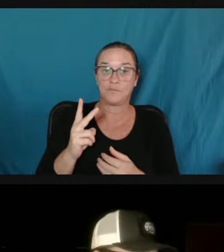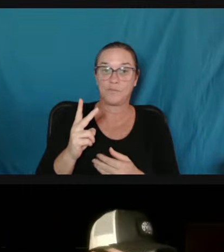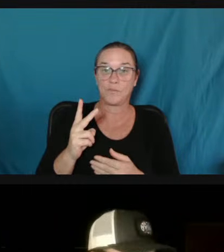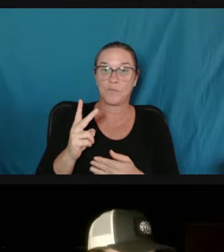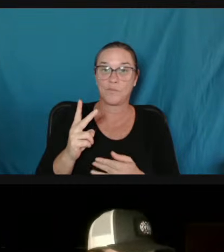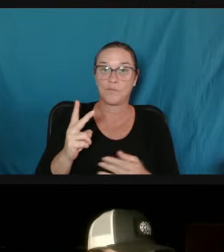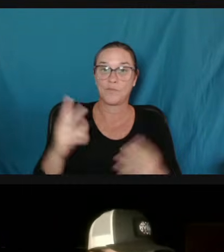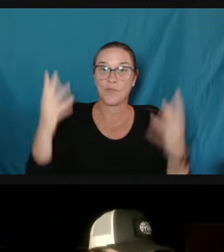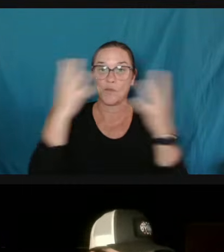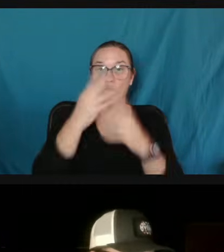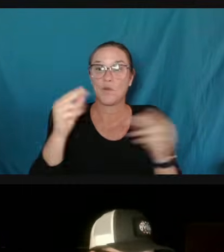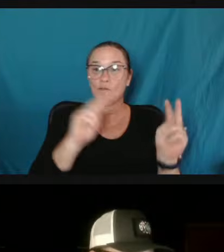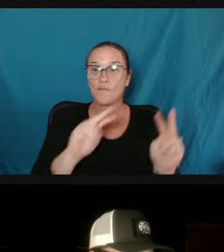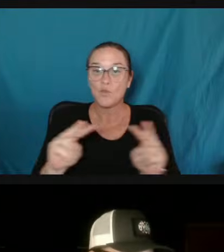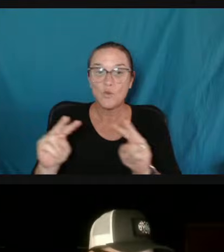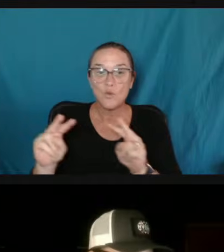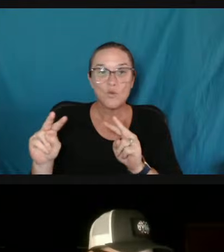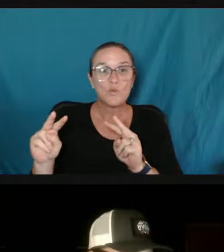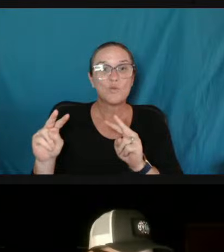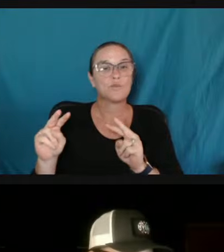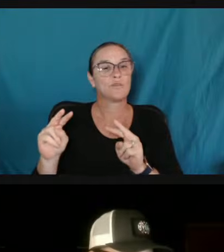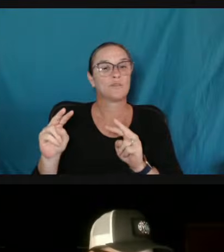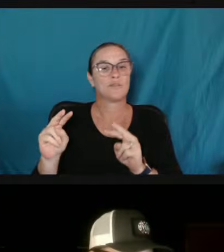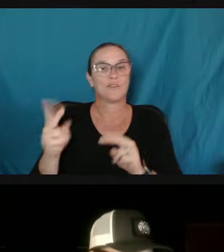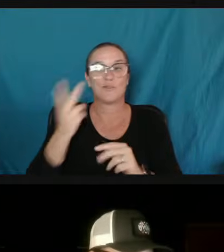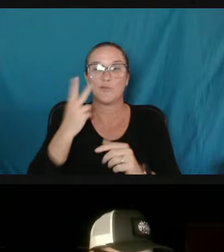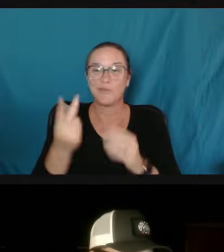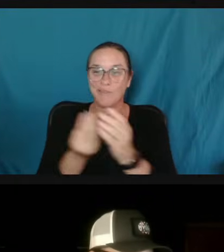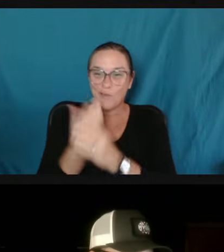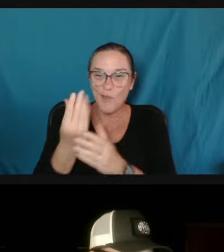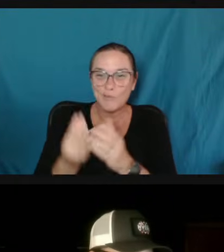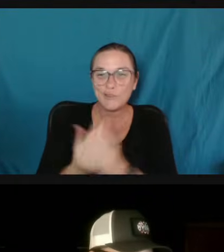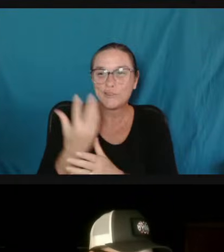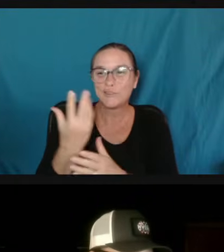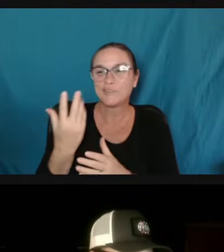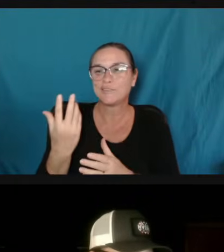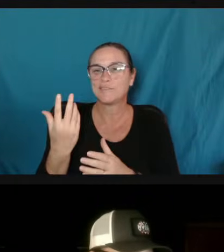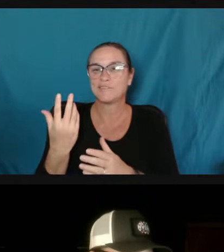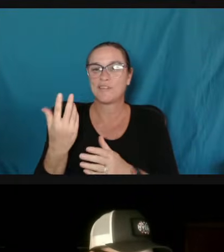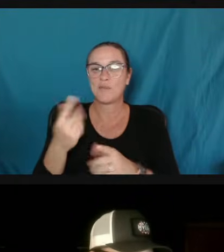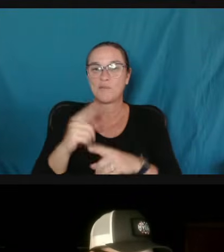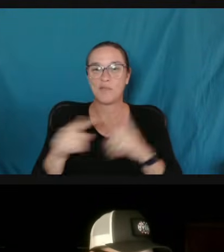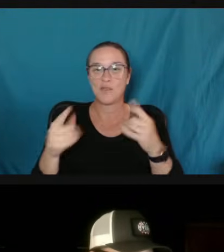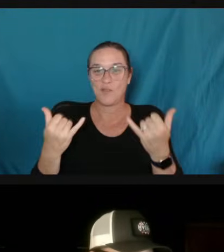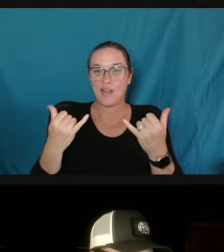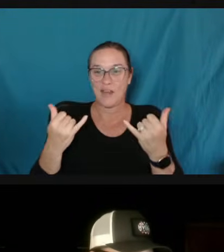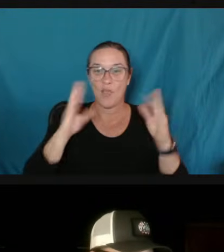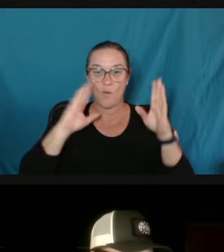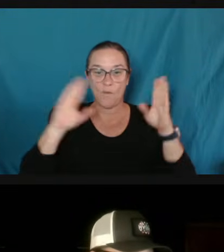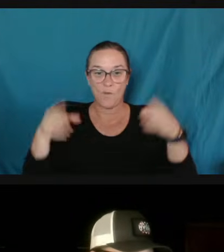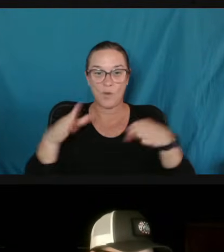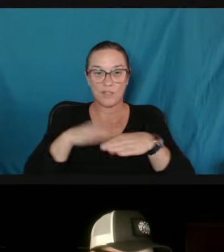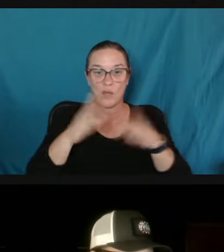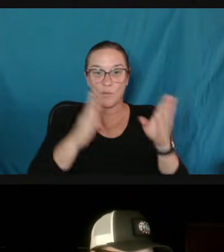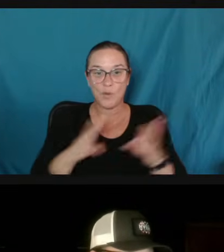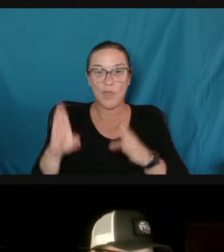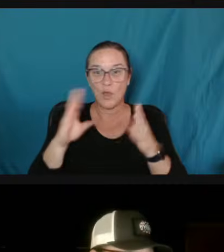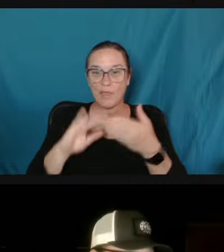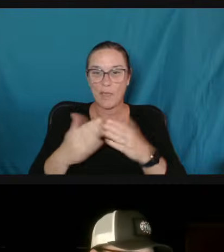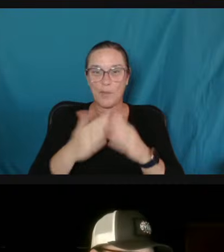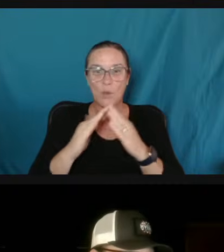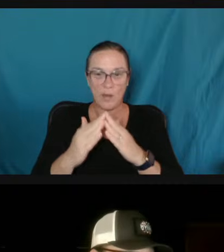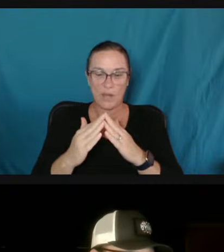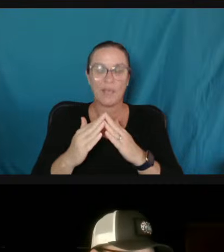views, the amazing eruption of lava, all of that, but here we're focused on the preparedness of our community. So let's look at